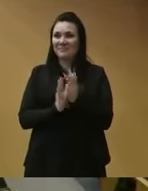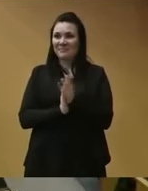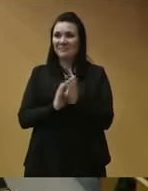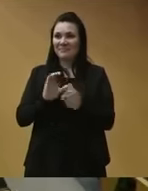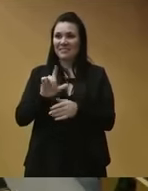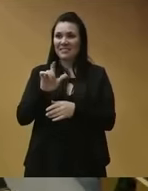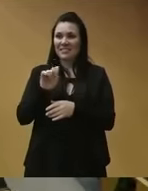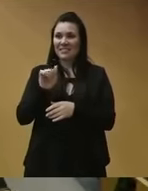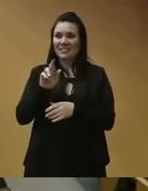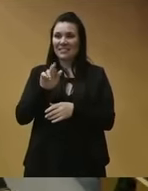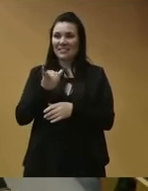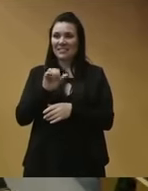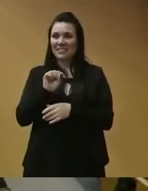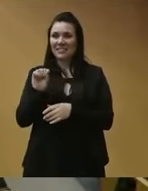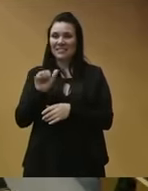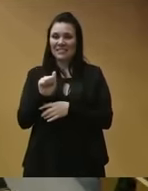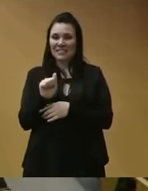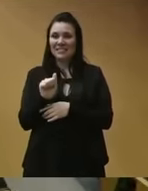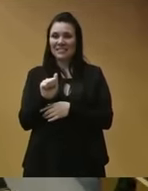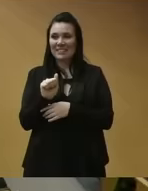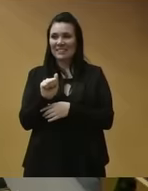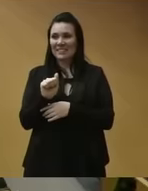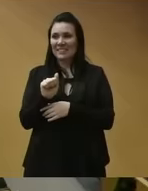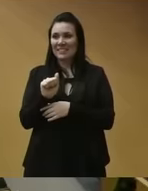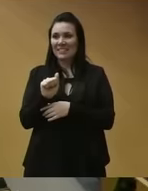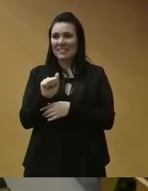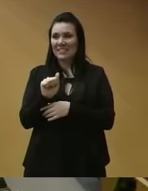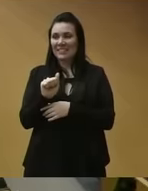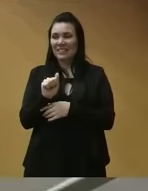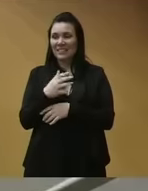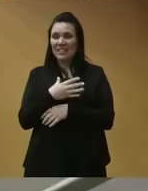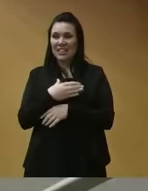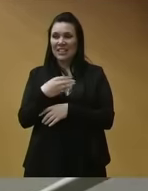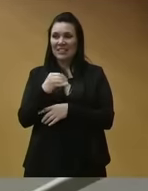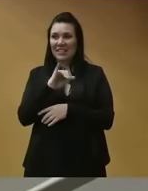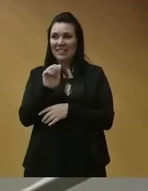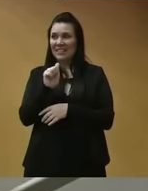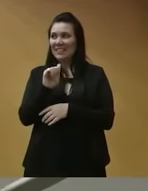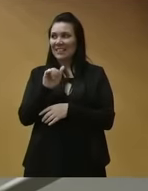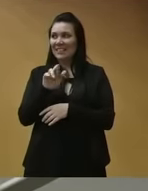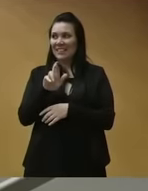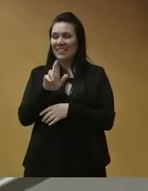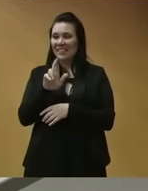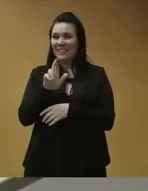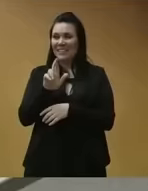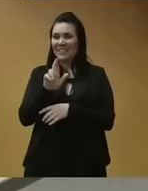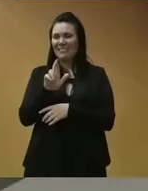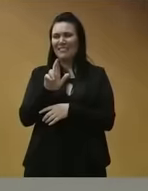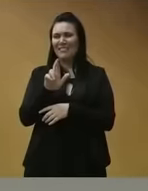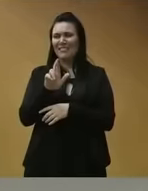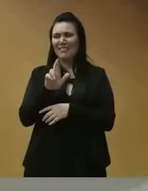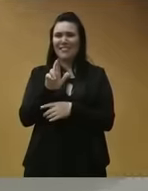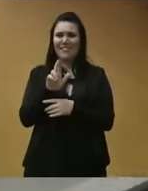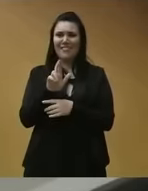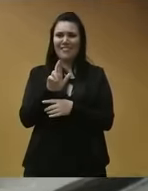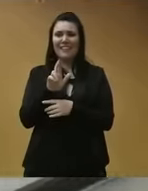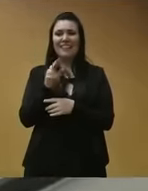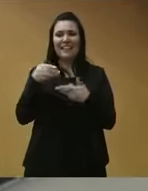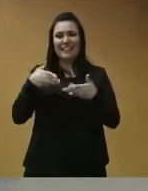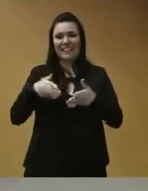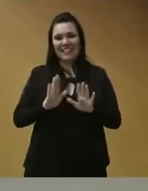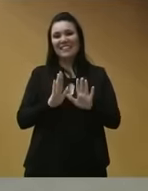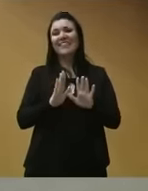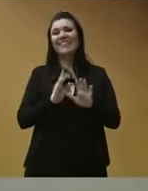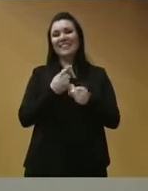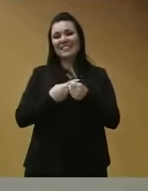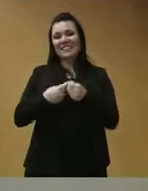Clarissa Félix Tavares, filha de Jair Moisés Tavares e Suzana Félix Tavares, natural de Pedro